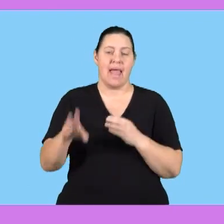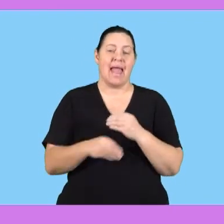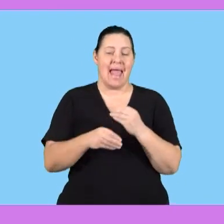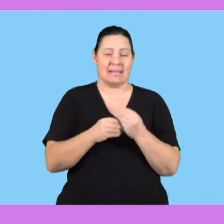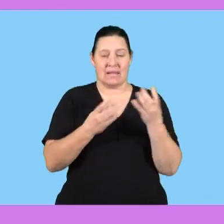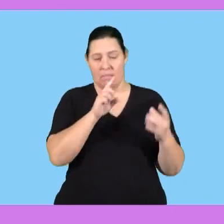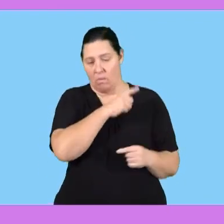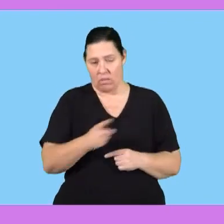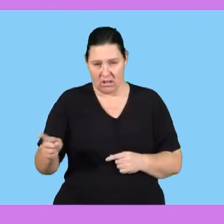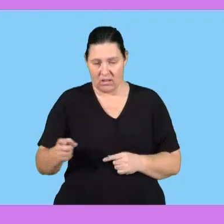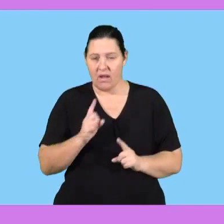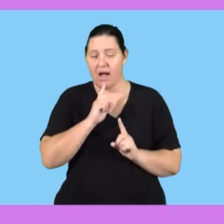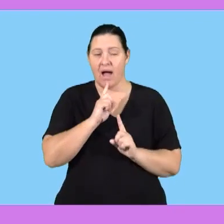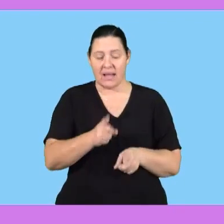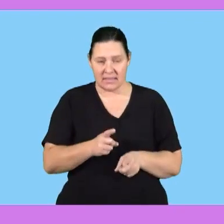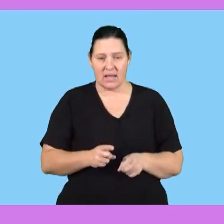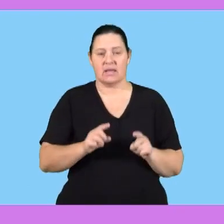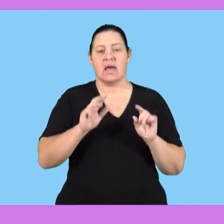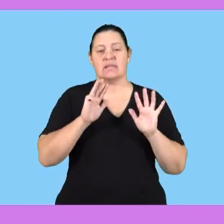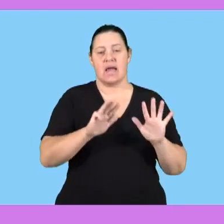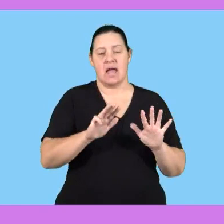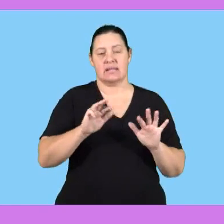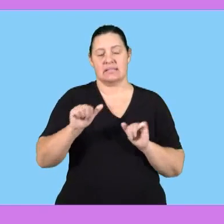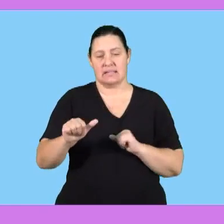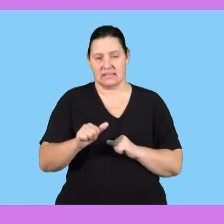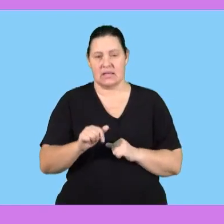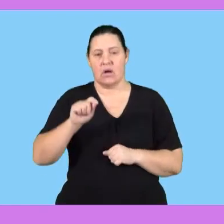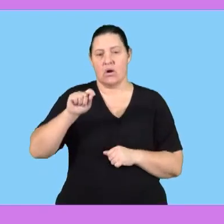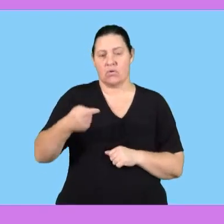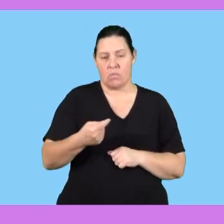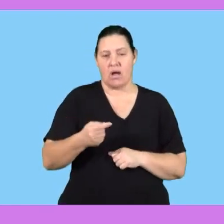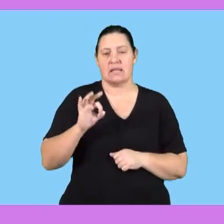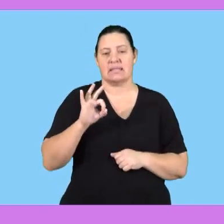when I added all my numbers, I got an answer of